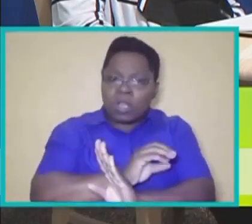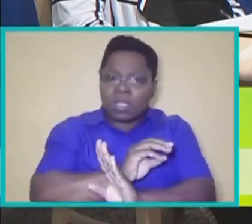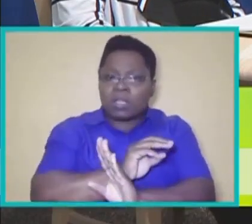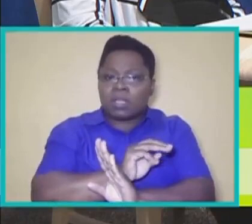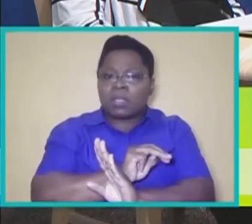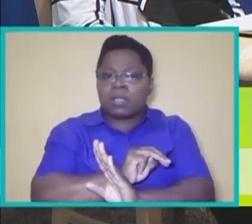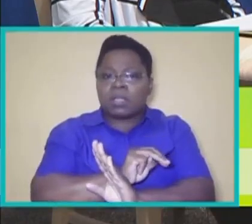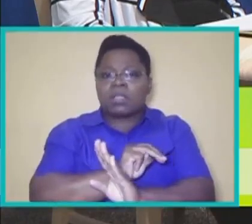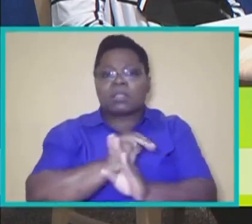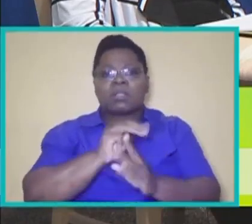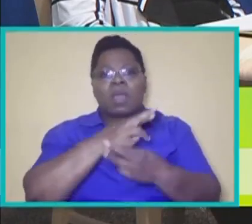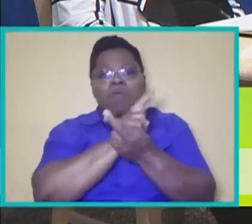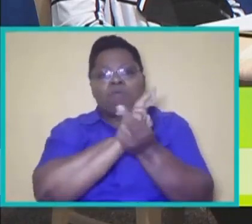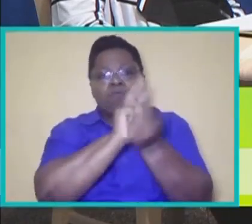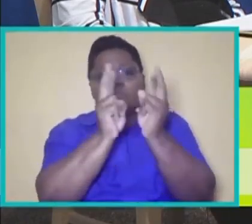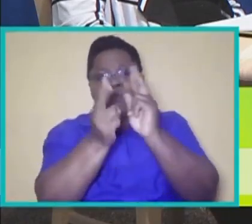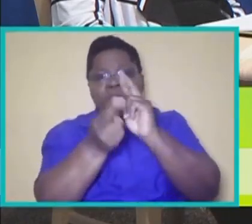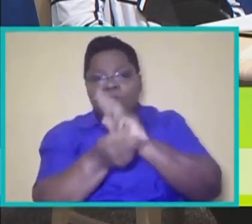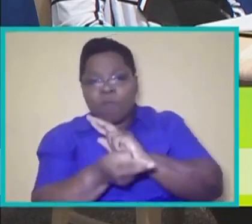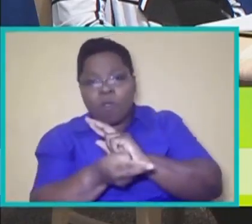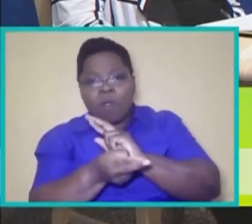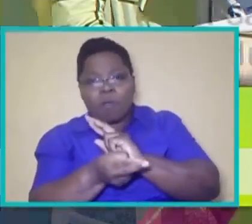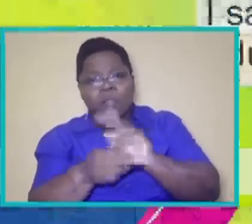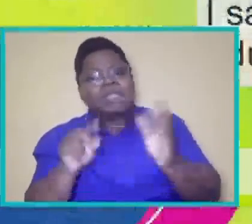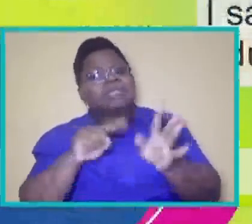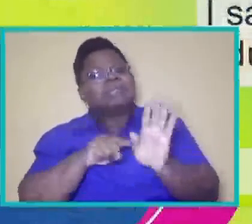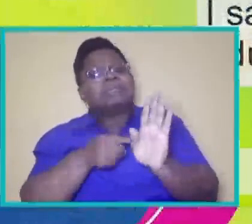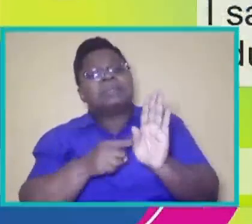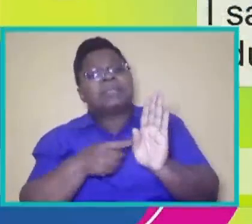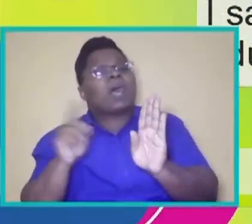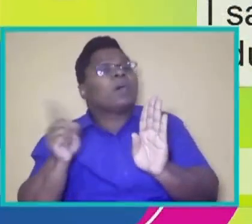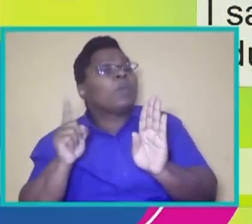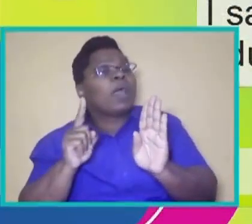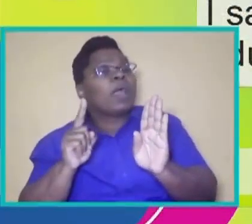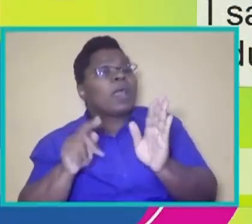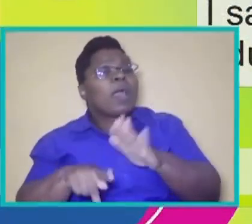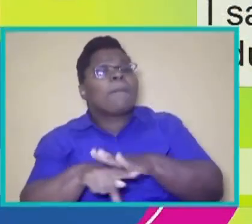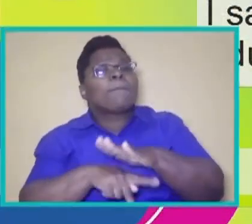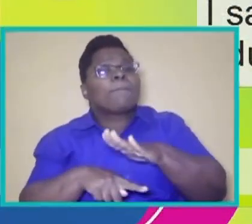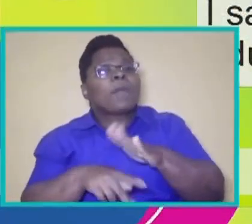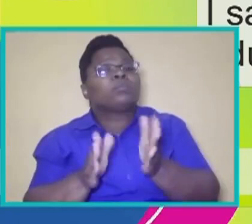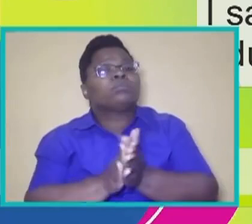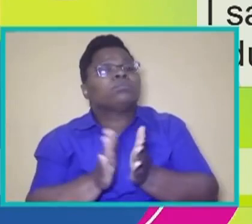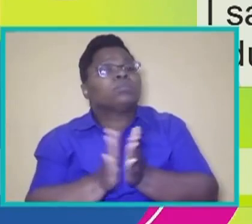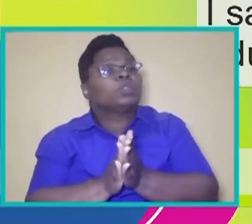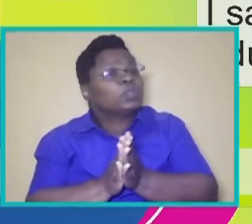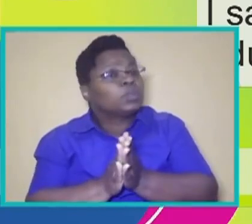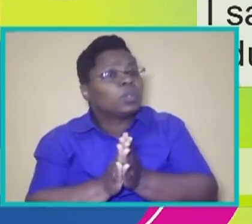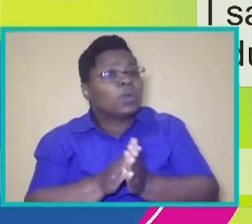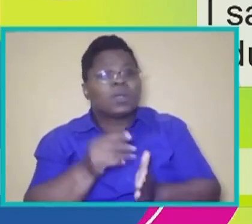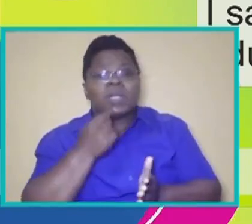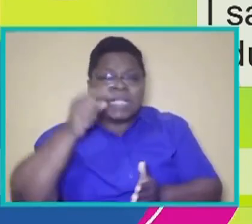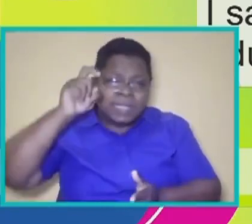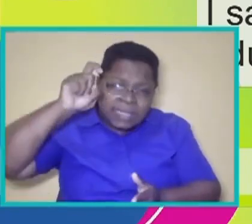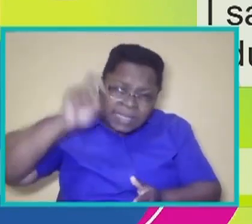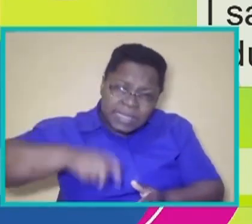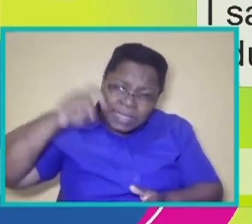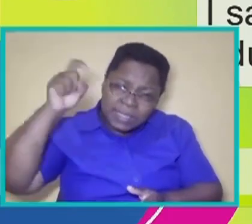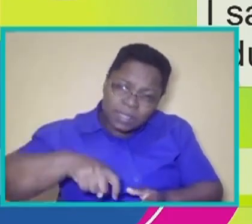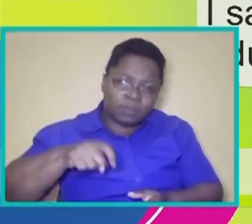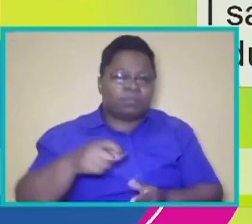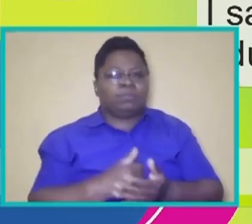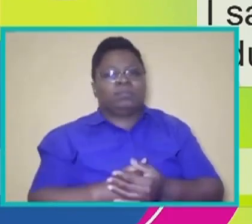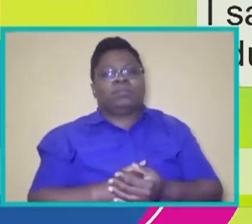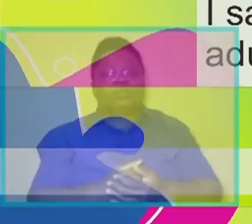implemented from primary school. The caller said that, well, the person said that is something that is necessary. What are your thoughts on that?